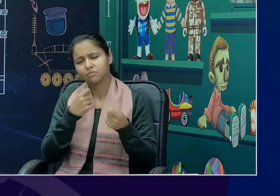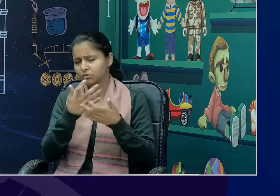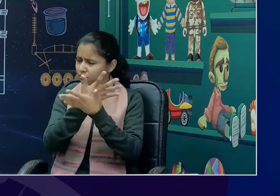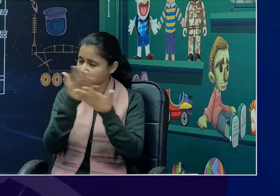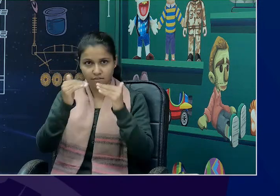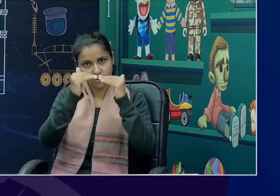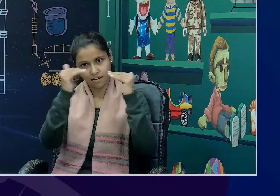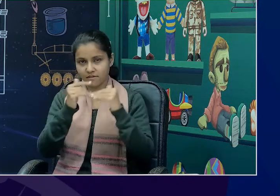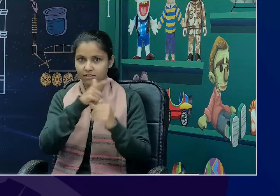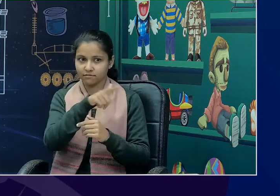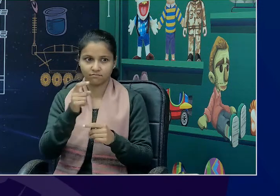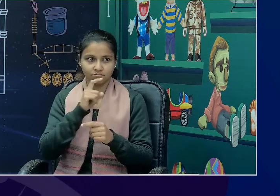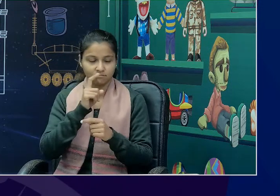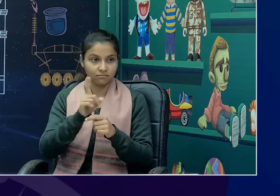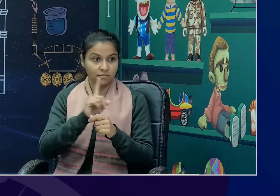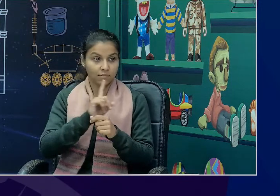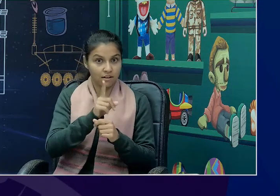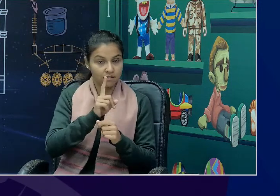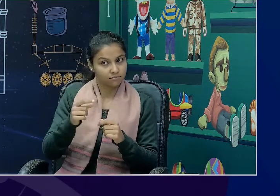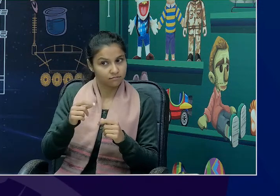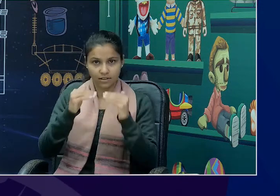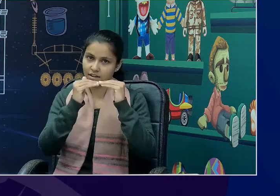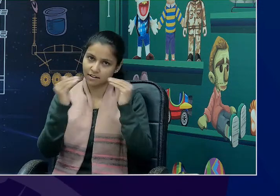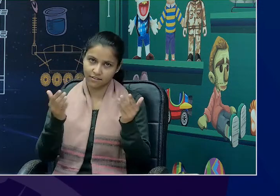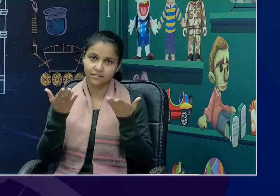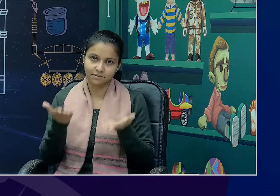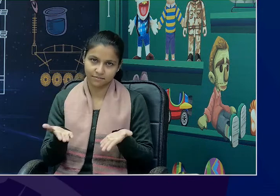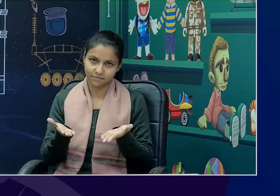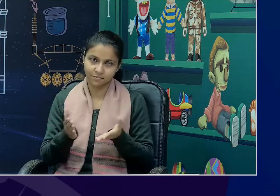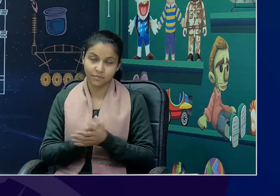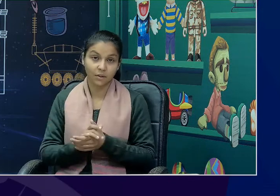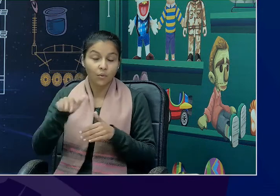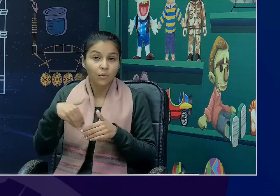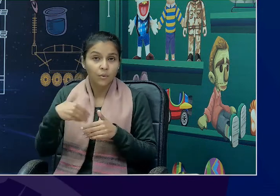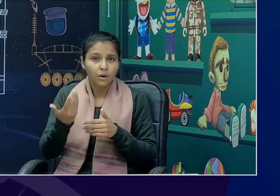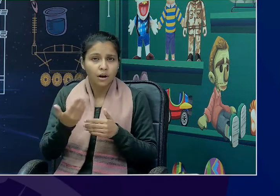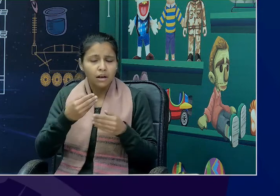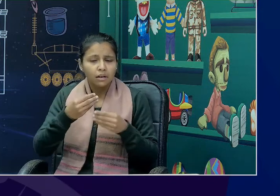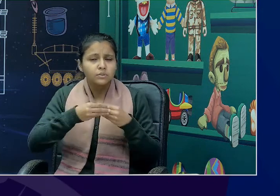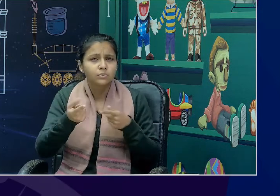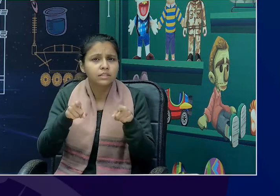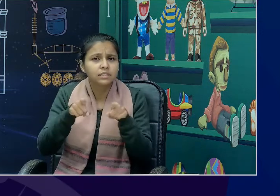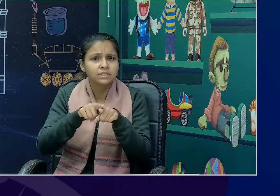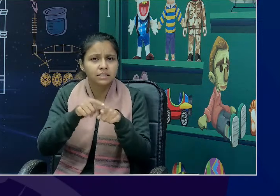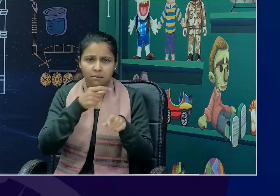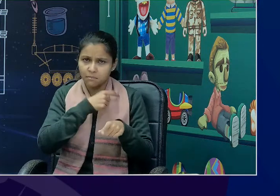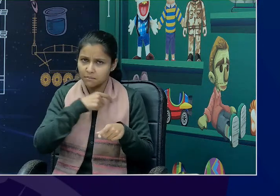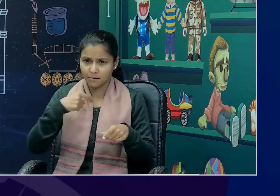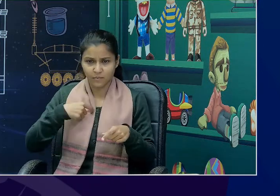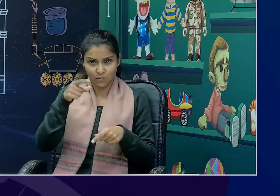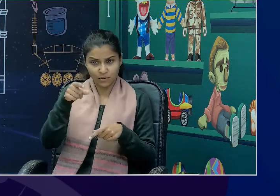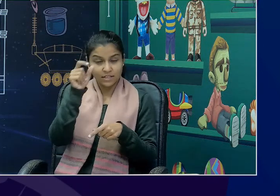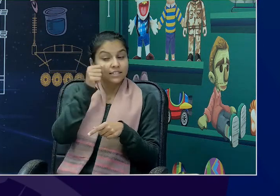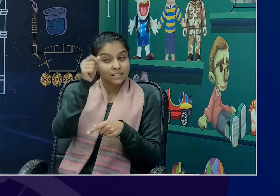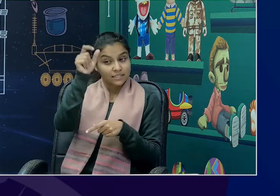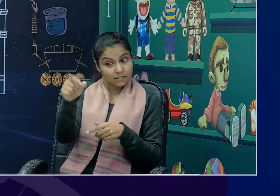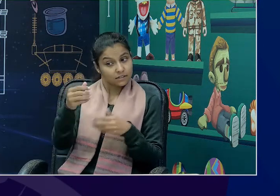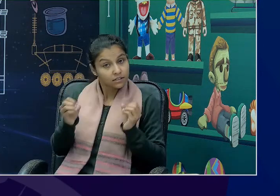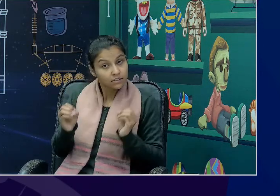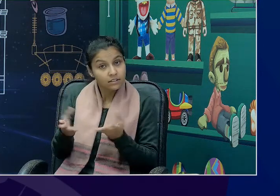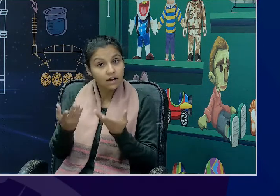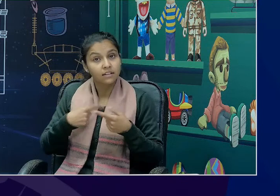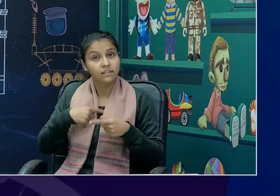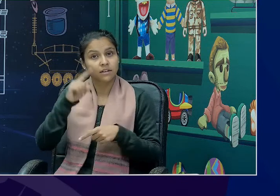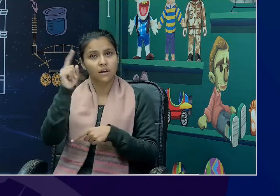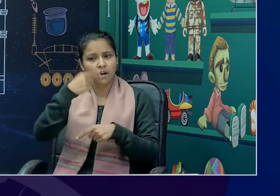equally, because before this what we had seen was that as soon as he became a doctor, he started to see everyone in